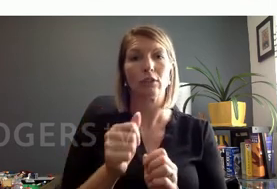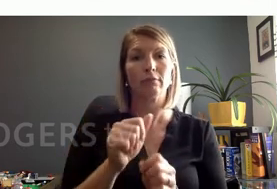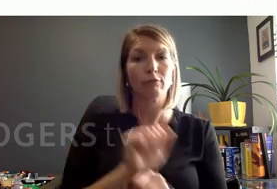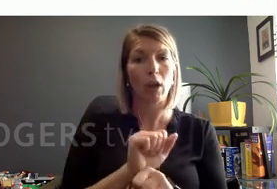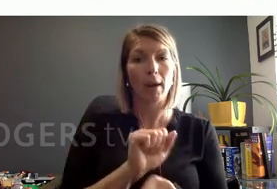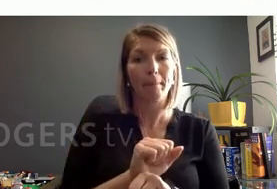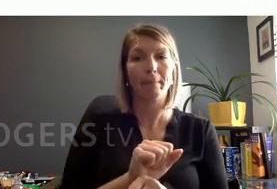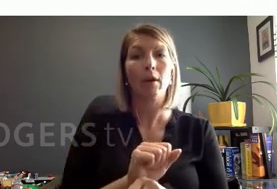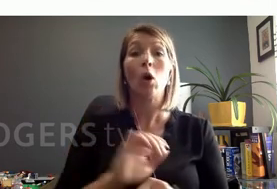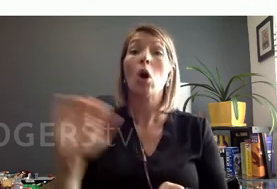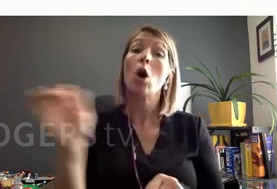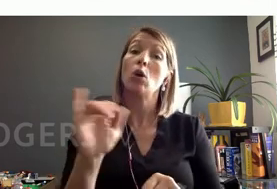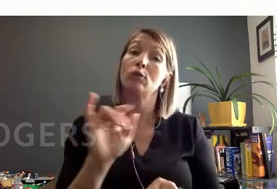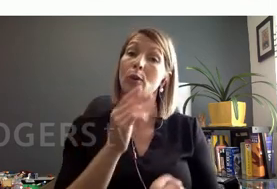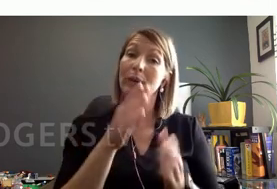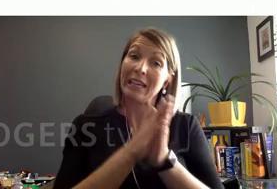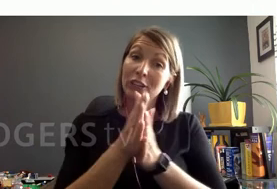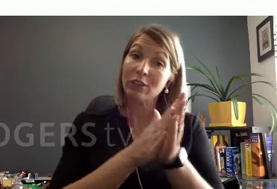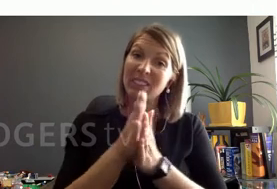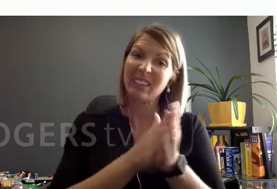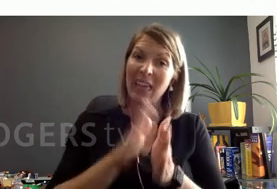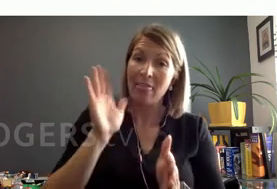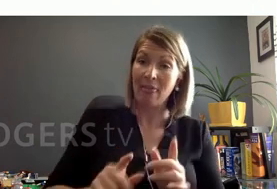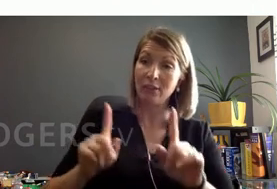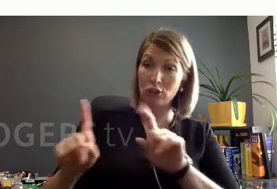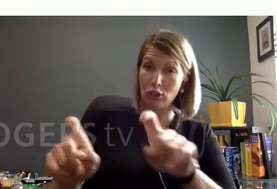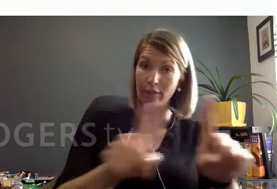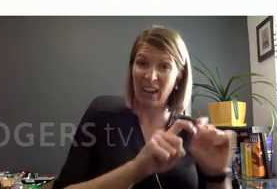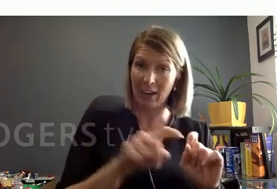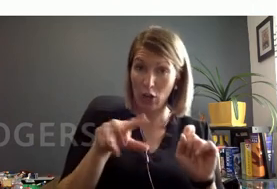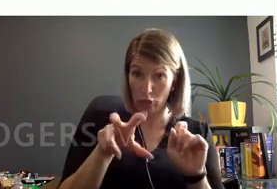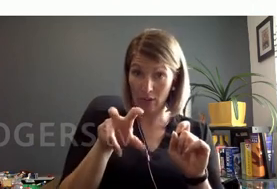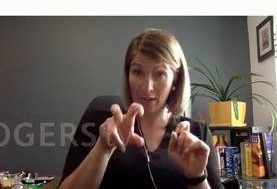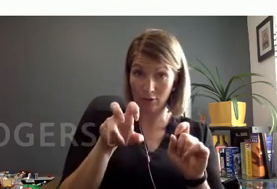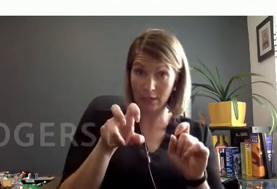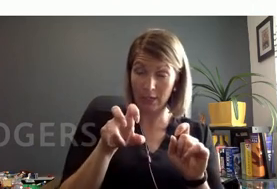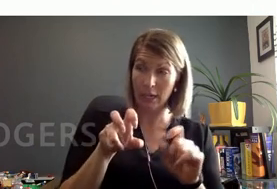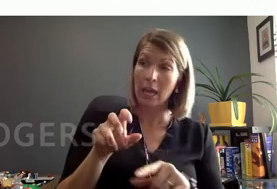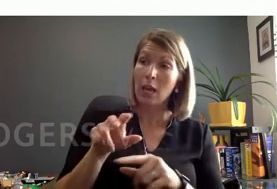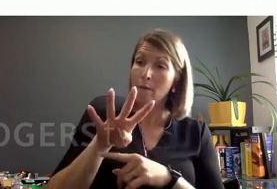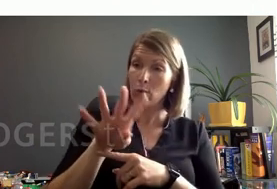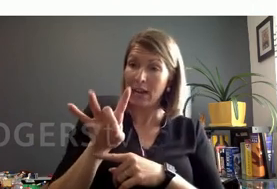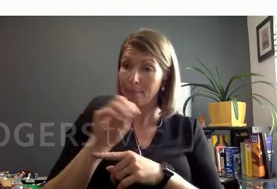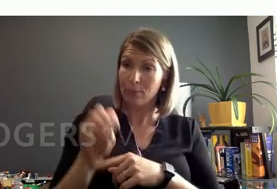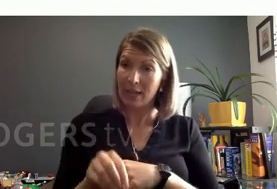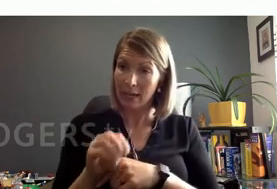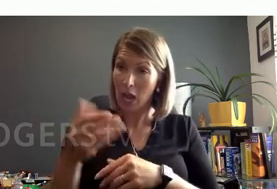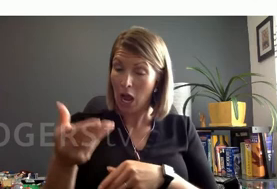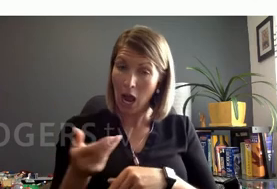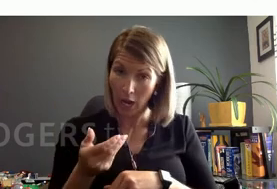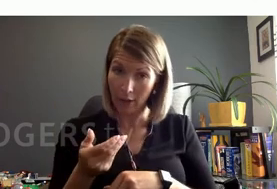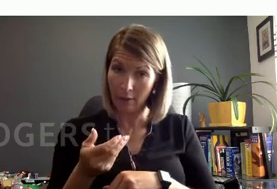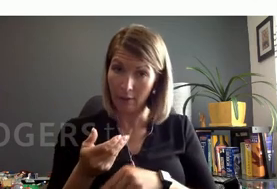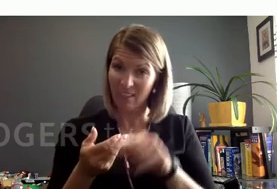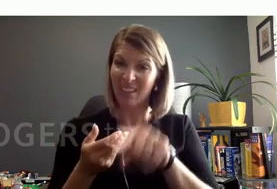to the survey, among those employers who actually hired newcomer international students, more than